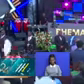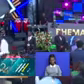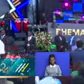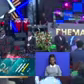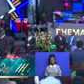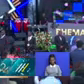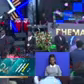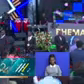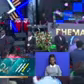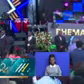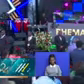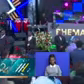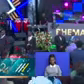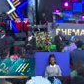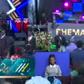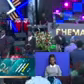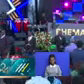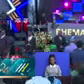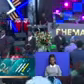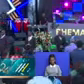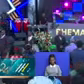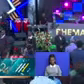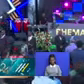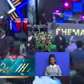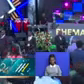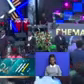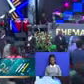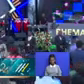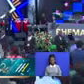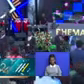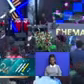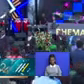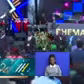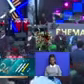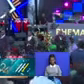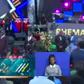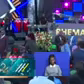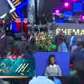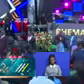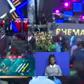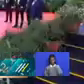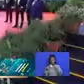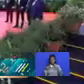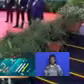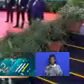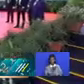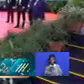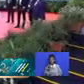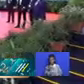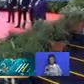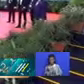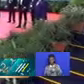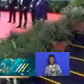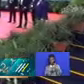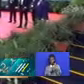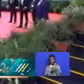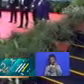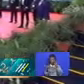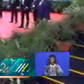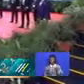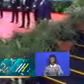Lord my my heal I will address those that are pregnant